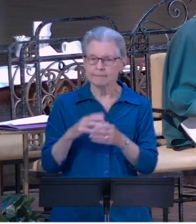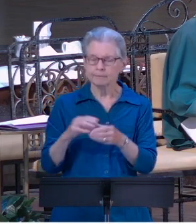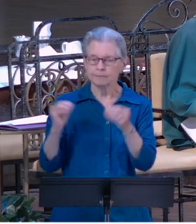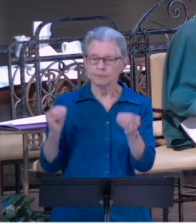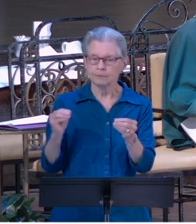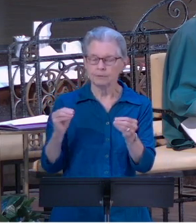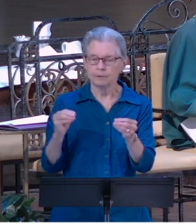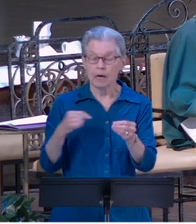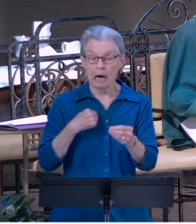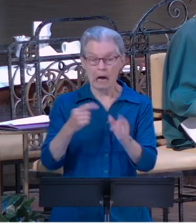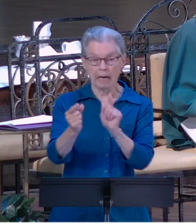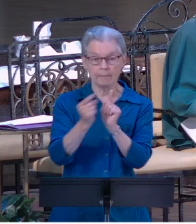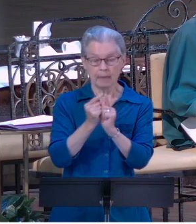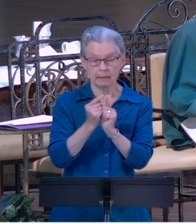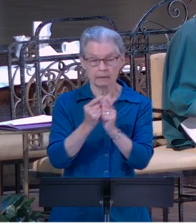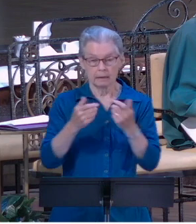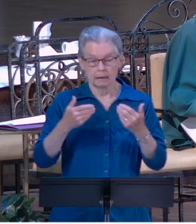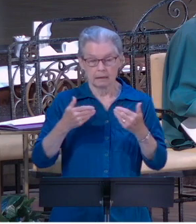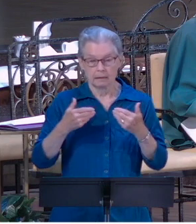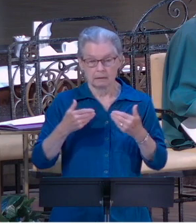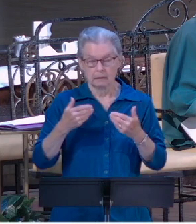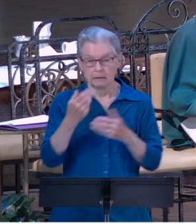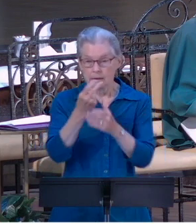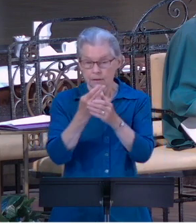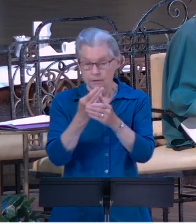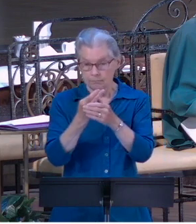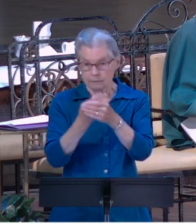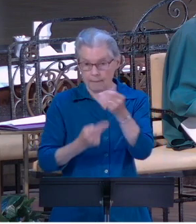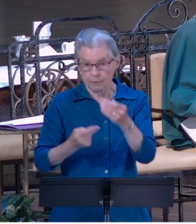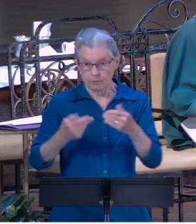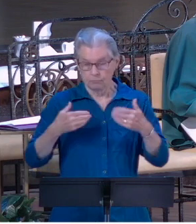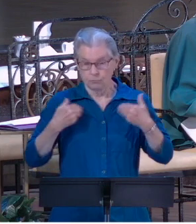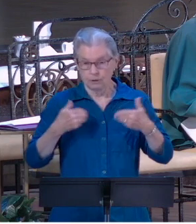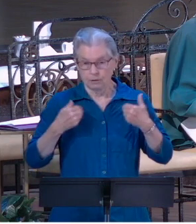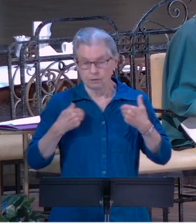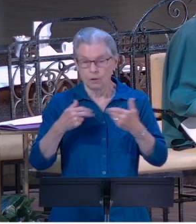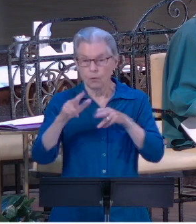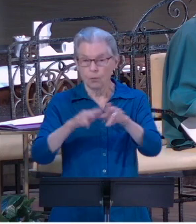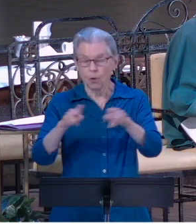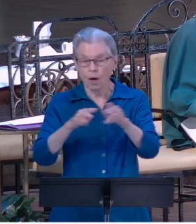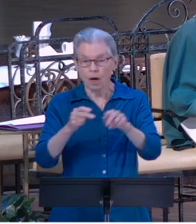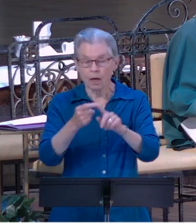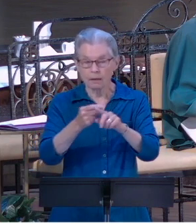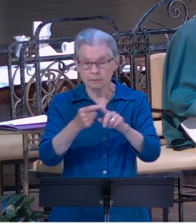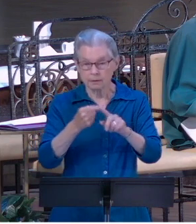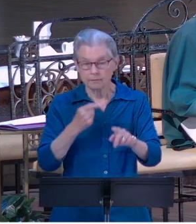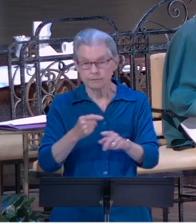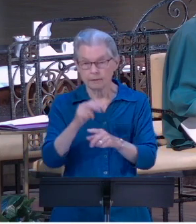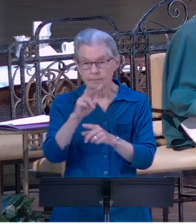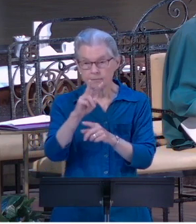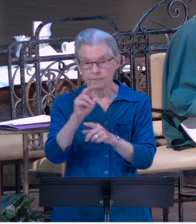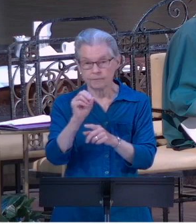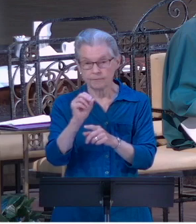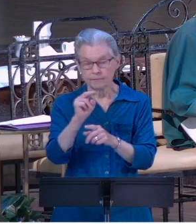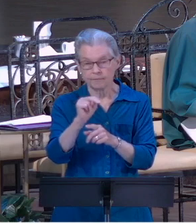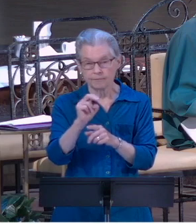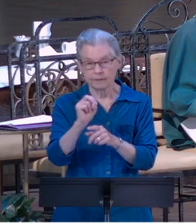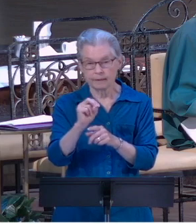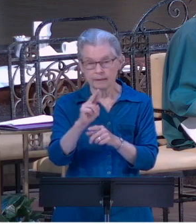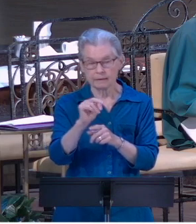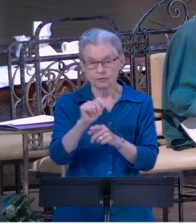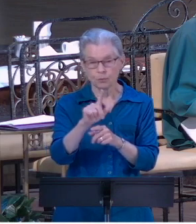I met a young couple who had walked from Venezuela through dangerous jungles and